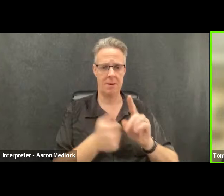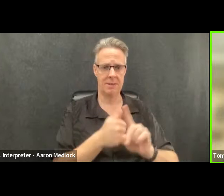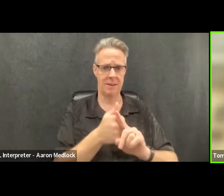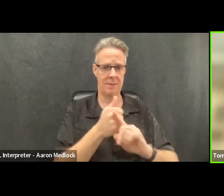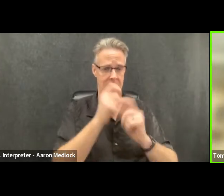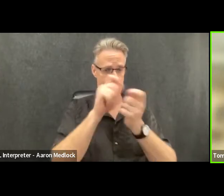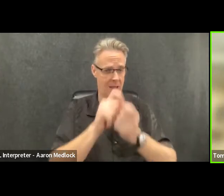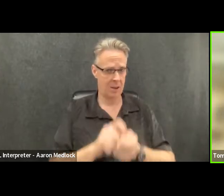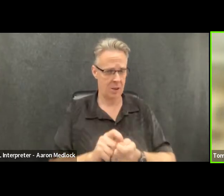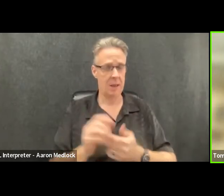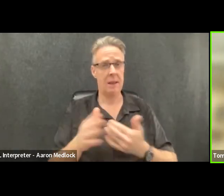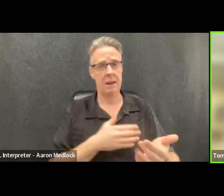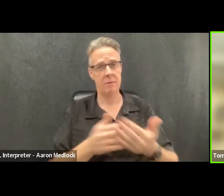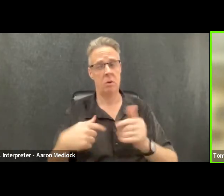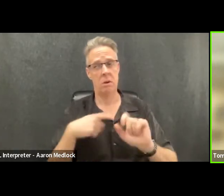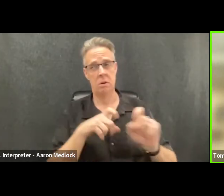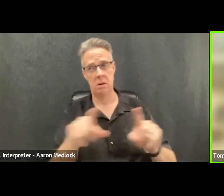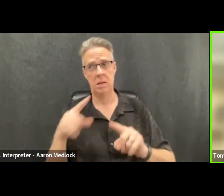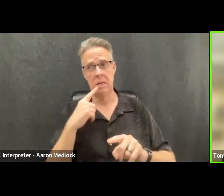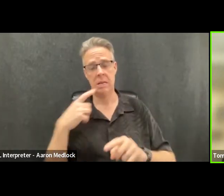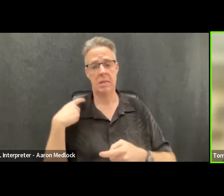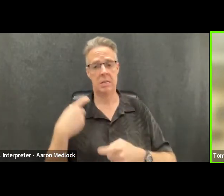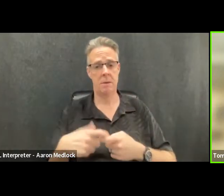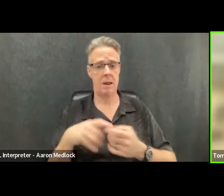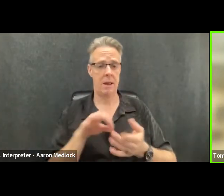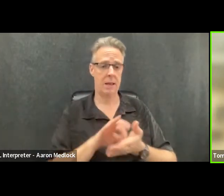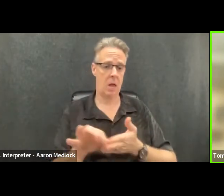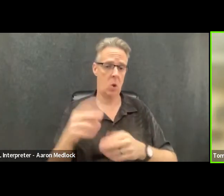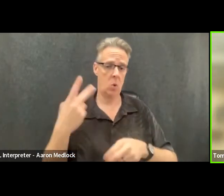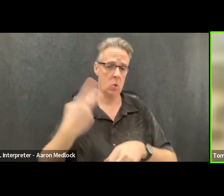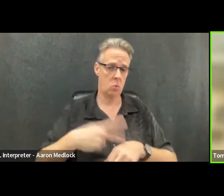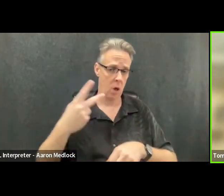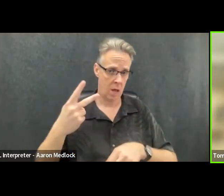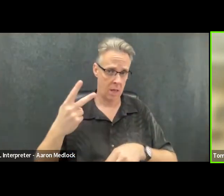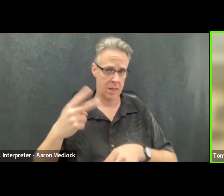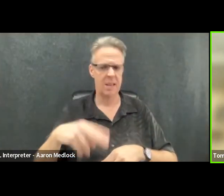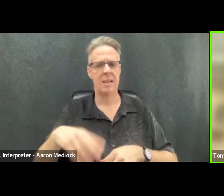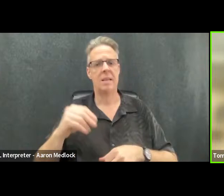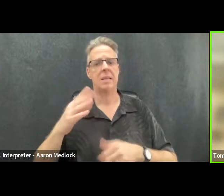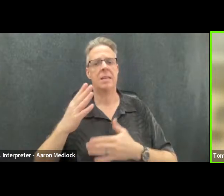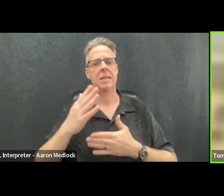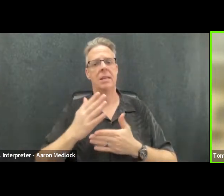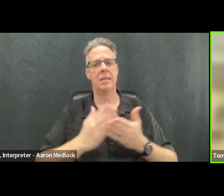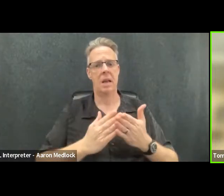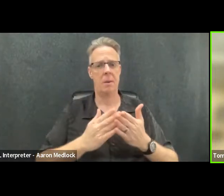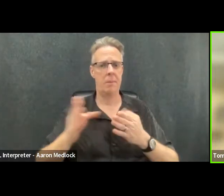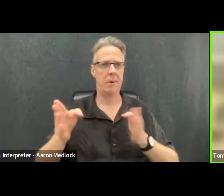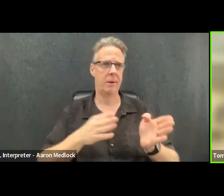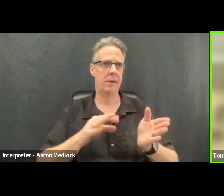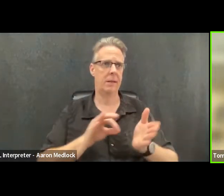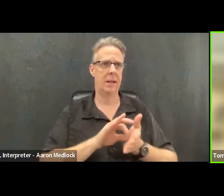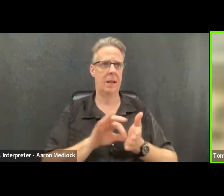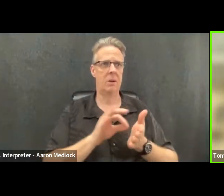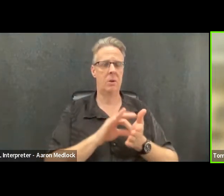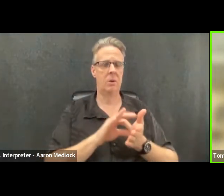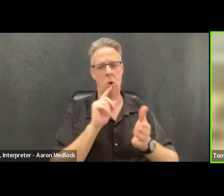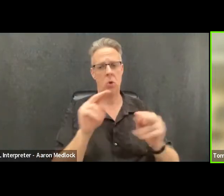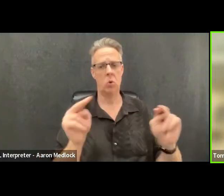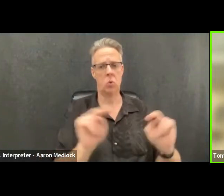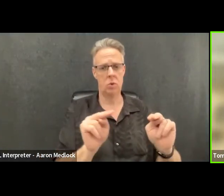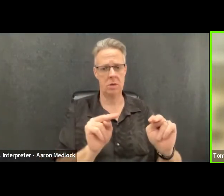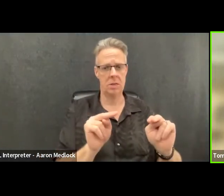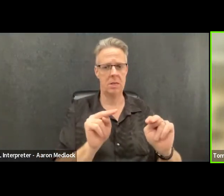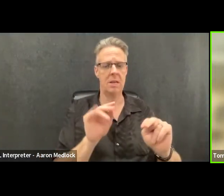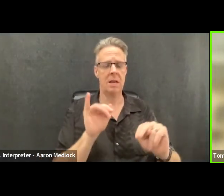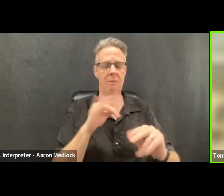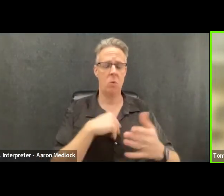though the census says that Hispanic is counted twice and that some white are counted in mutual, if we look